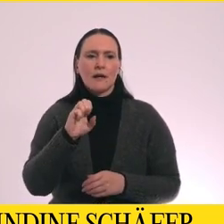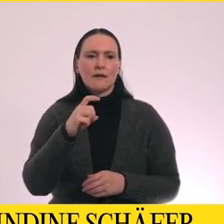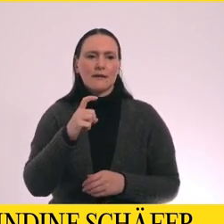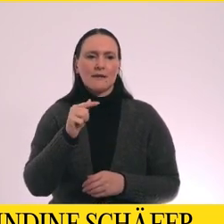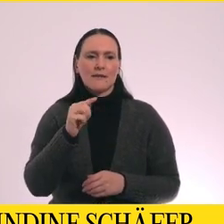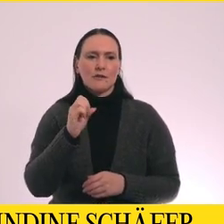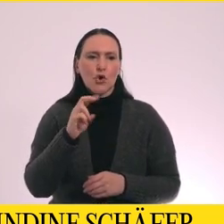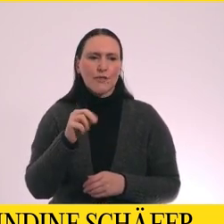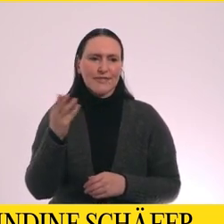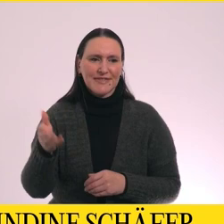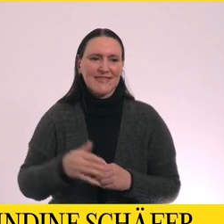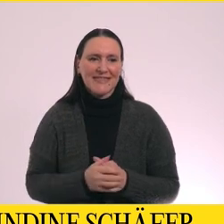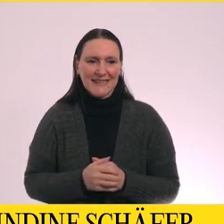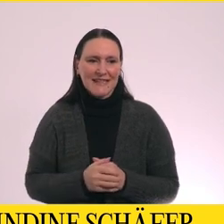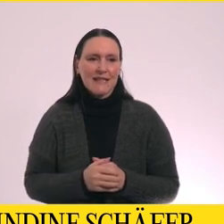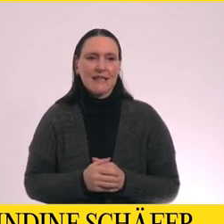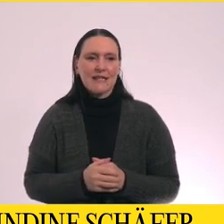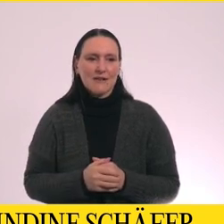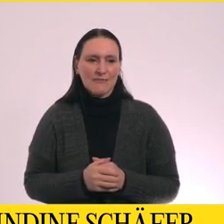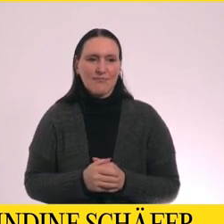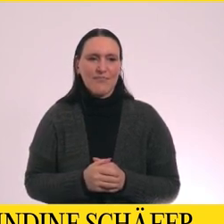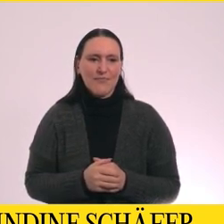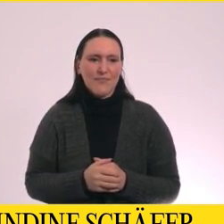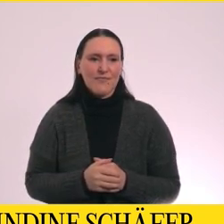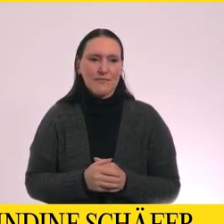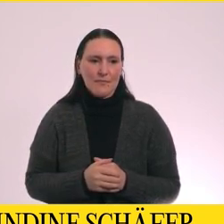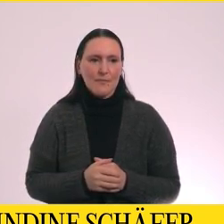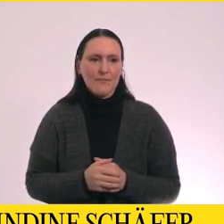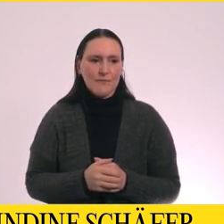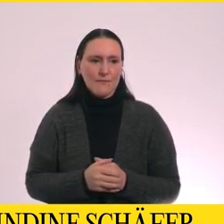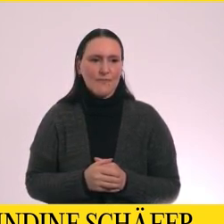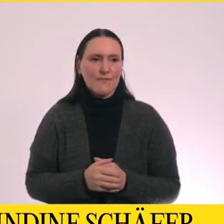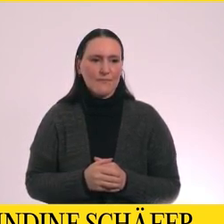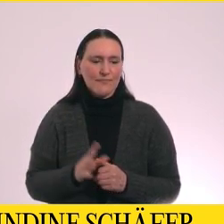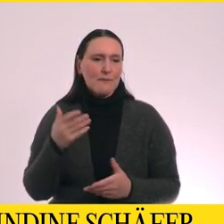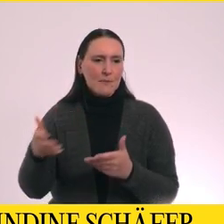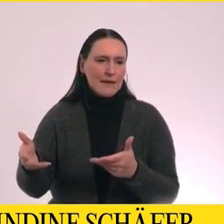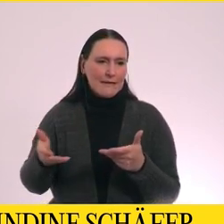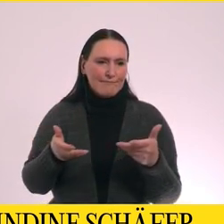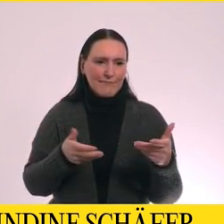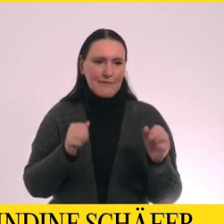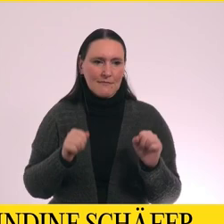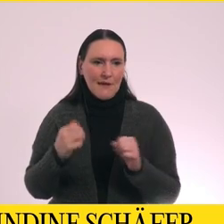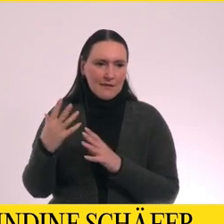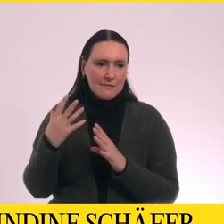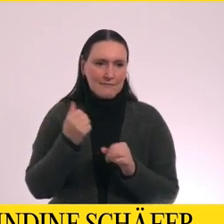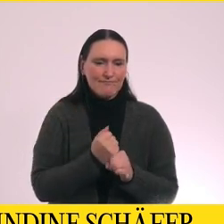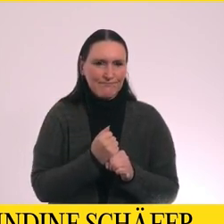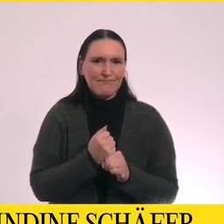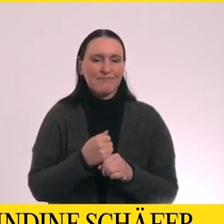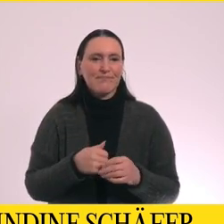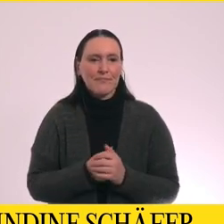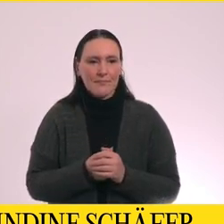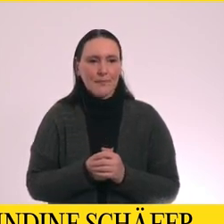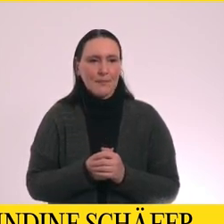Did we take you? Yeah, why don't you take us for a walk, Kate? Yeah, you can see